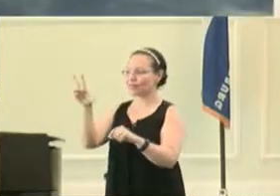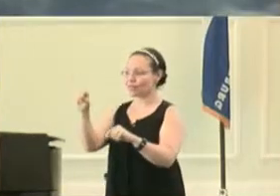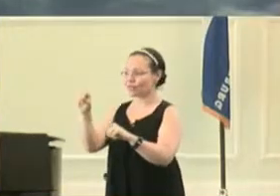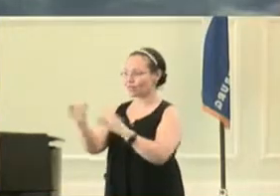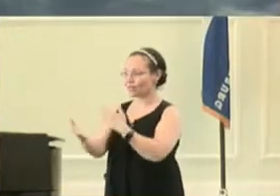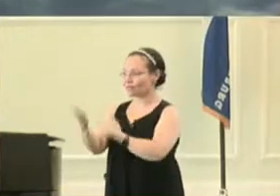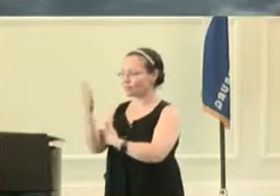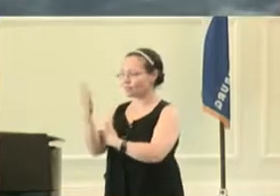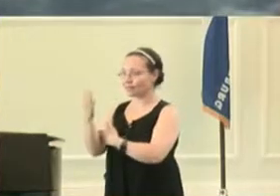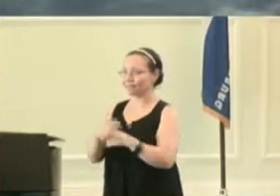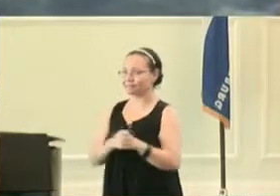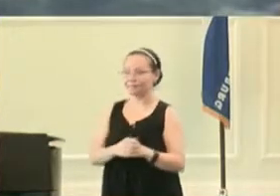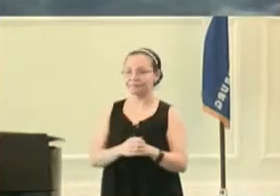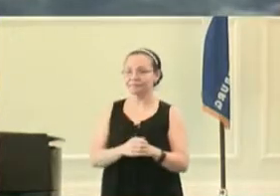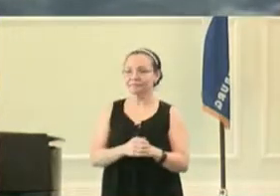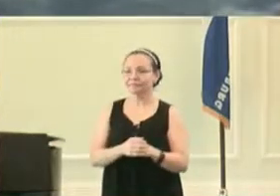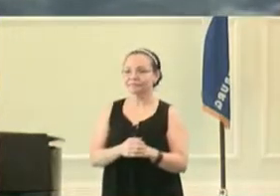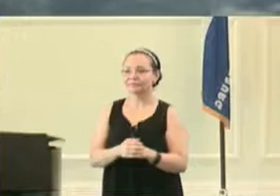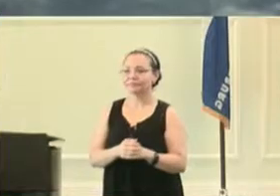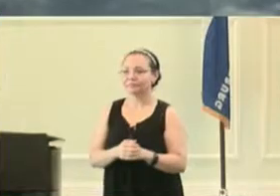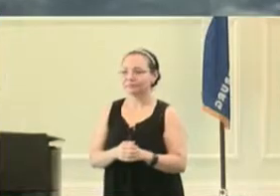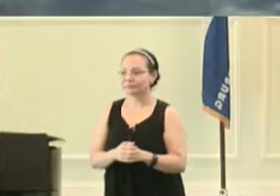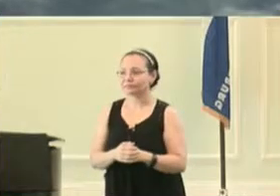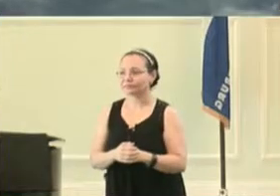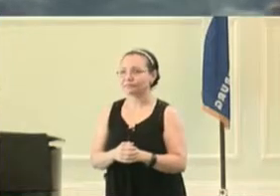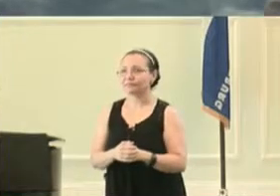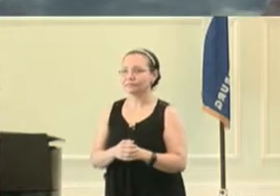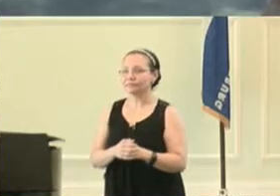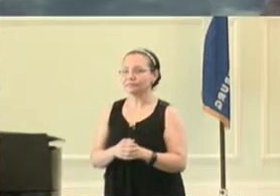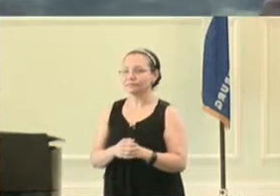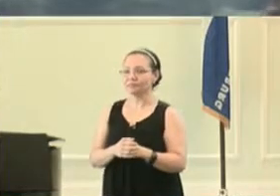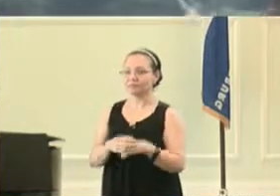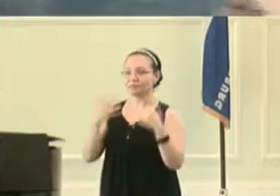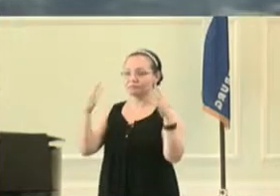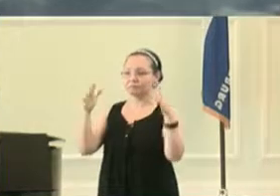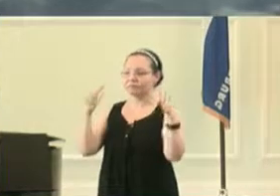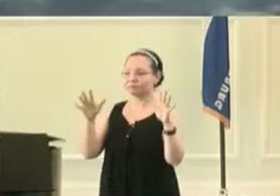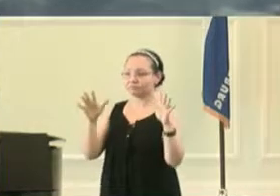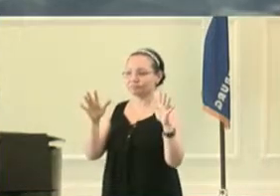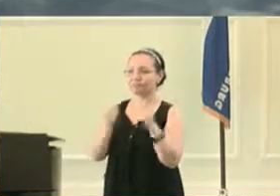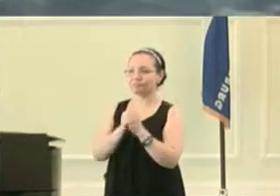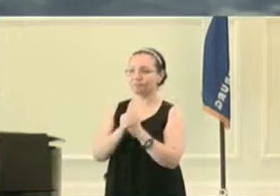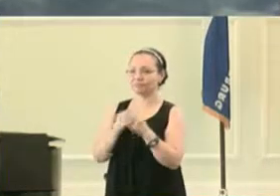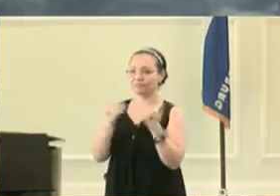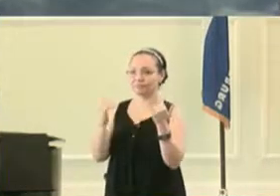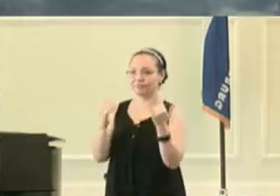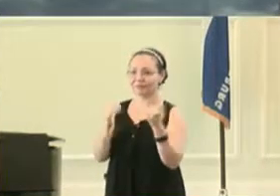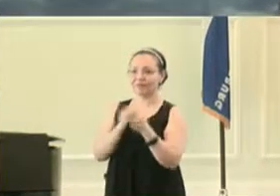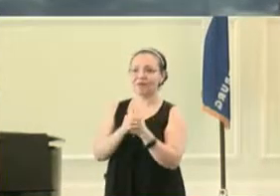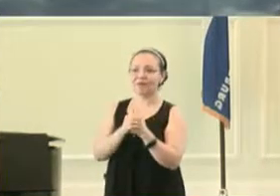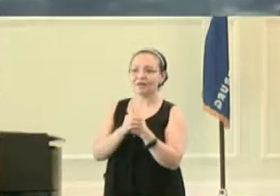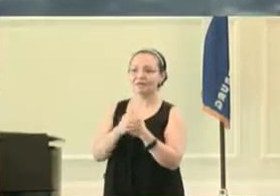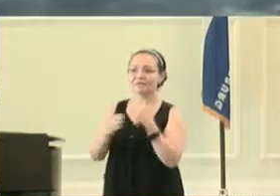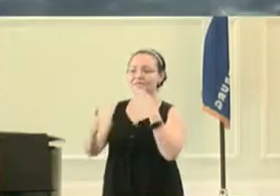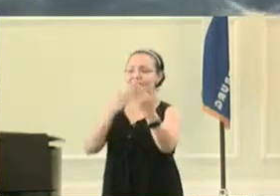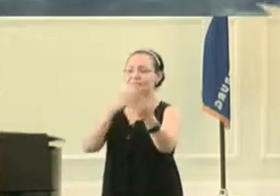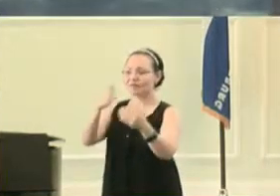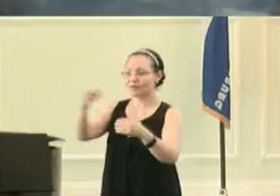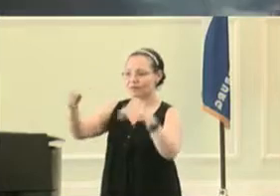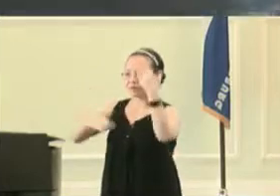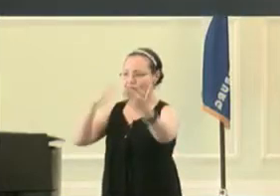right. Well, that is all I have. I'd like to welcome everyone to our church. God bless